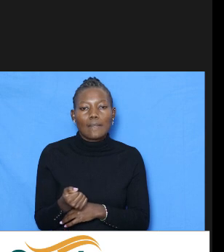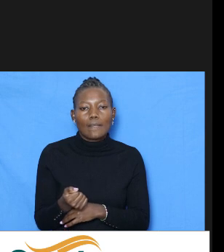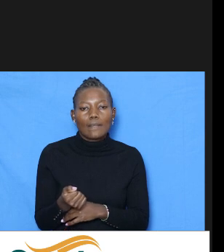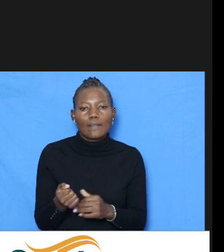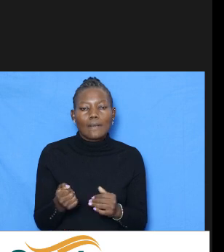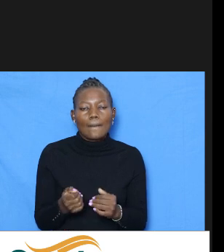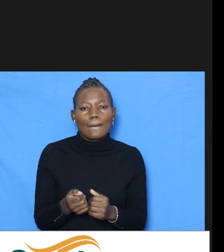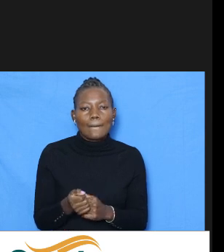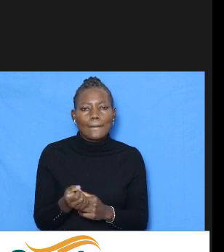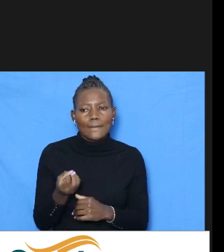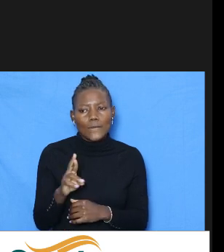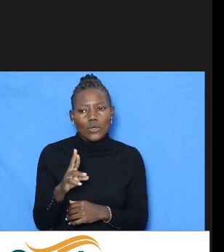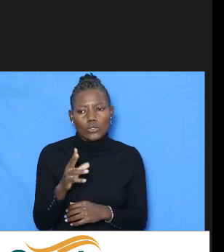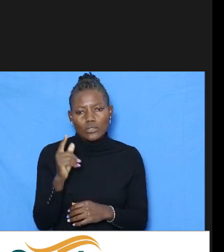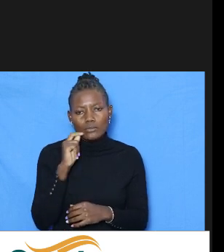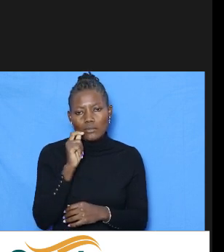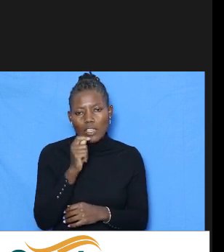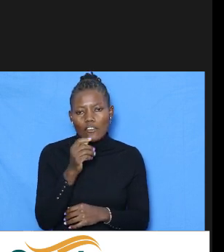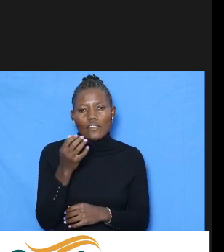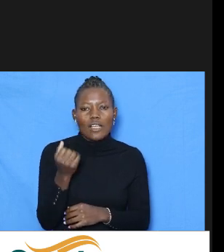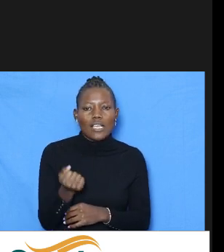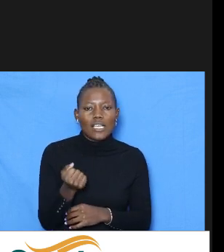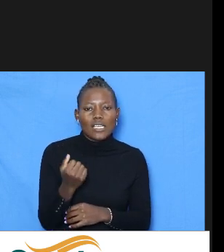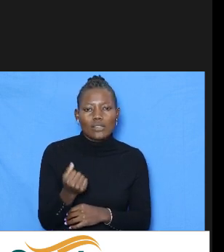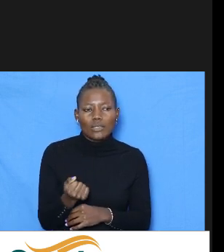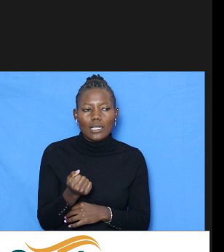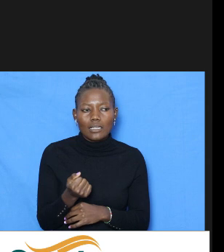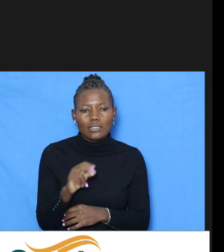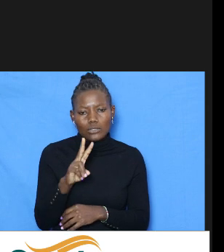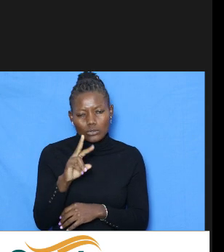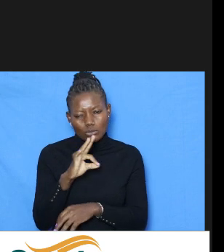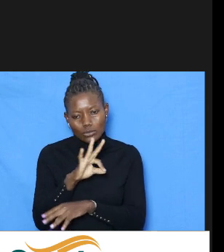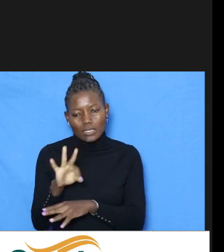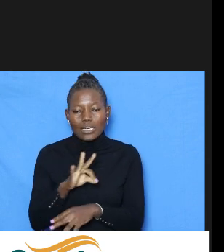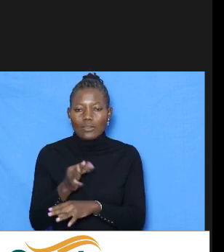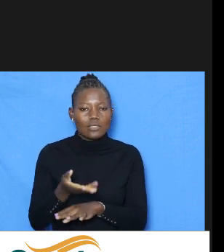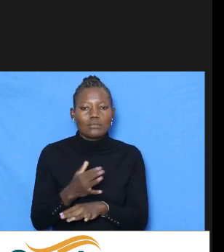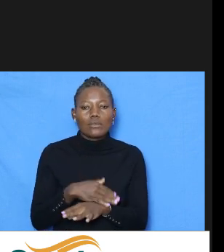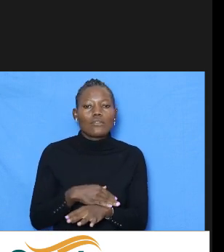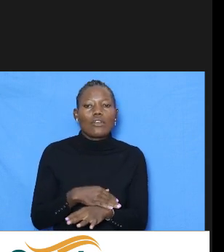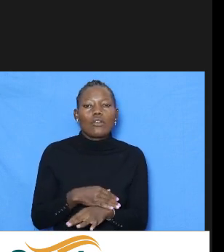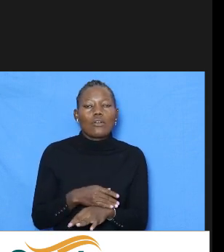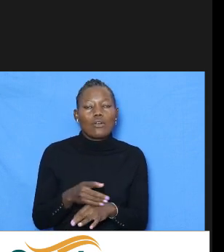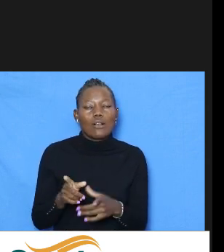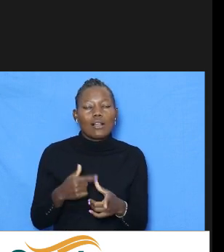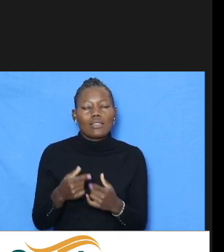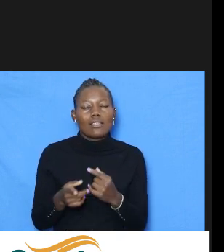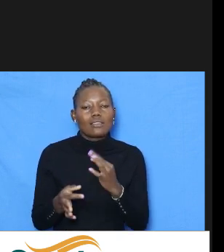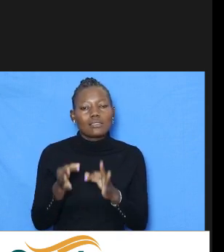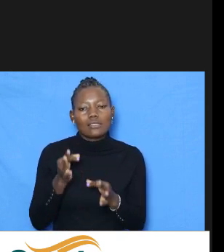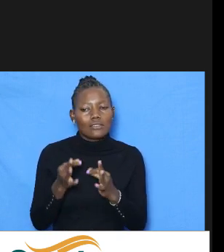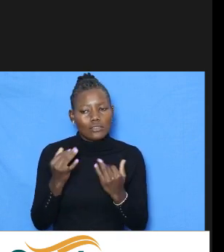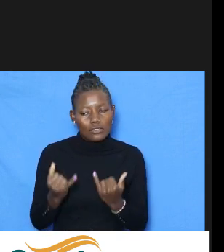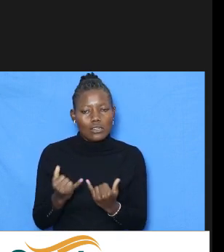and your chicken or beef or whatever, come 2 to 3 hours before a meal. Then if you're